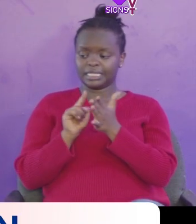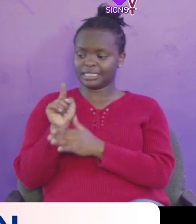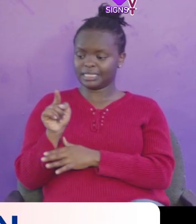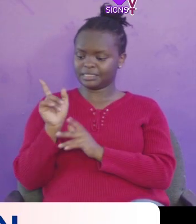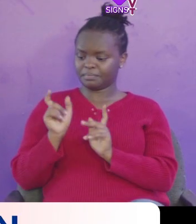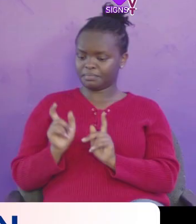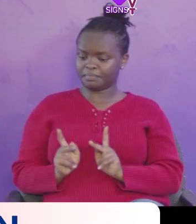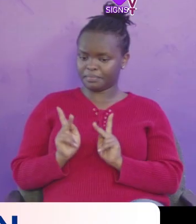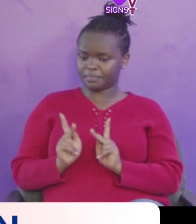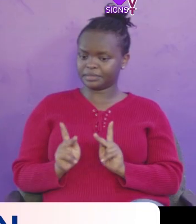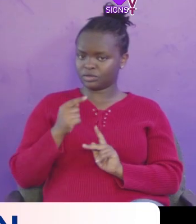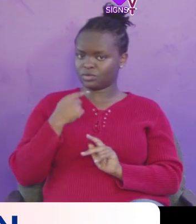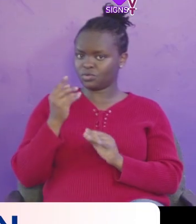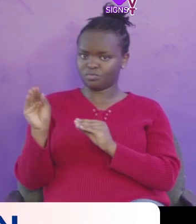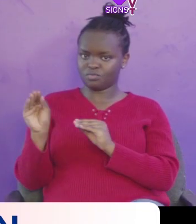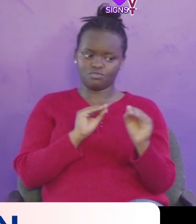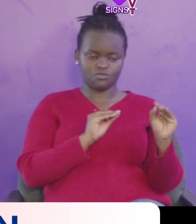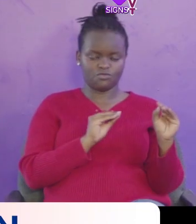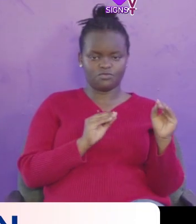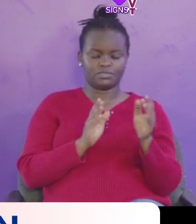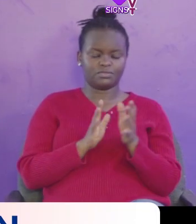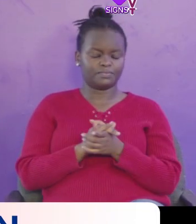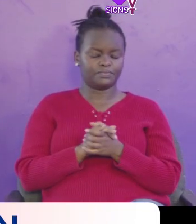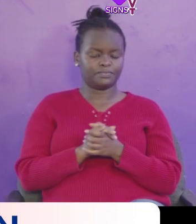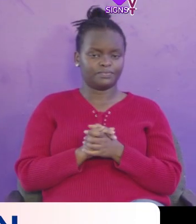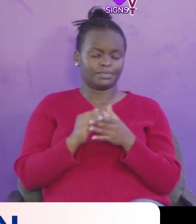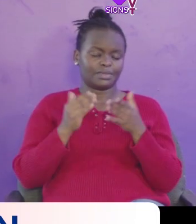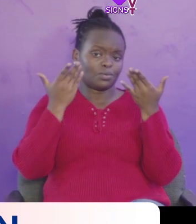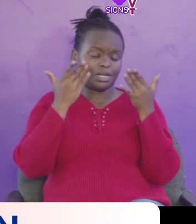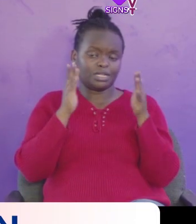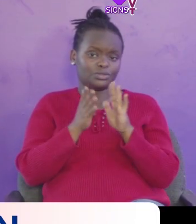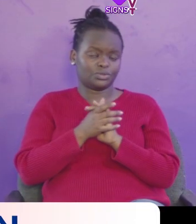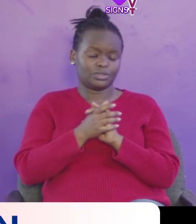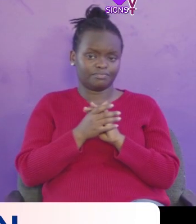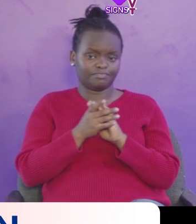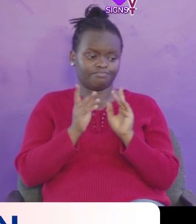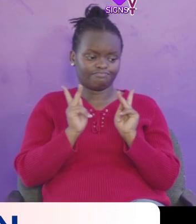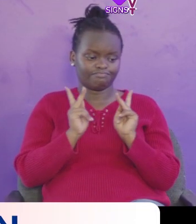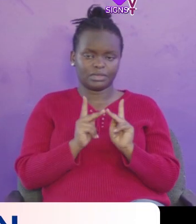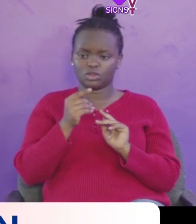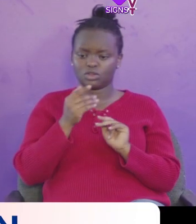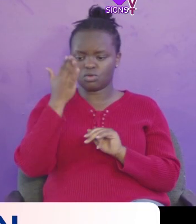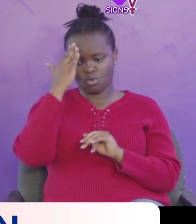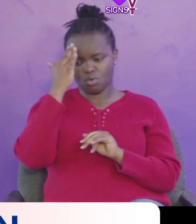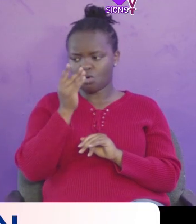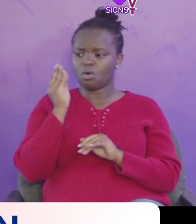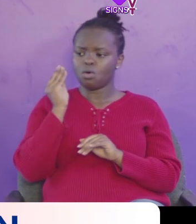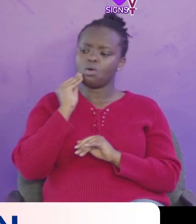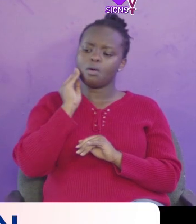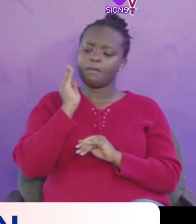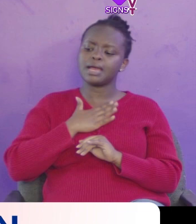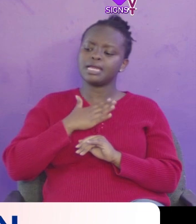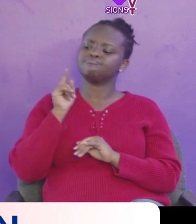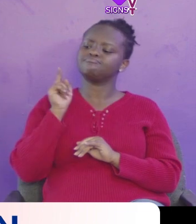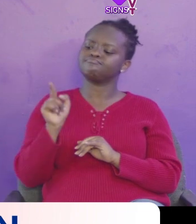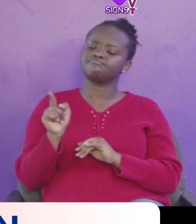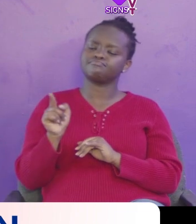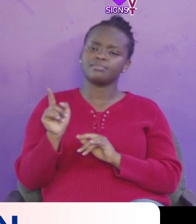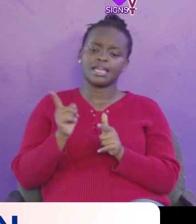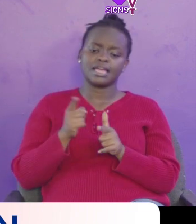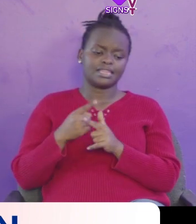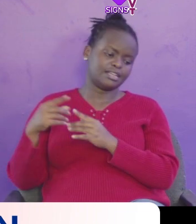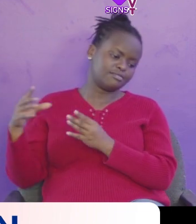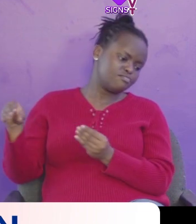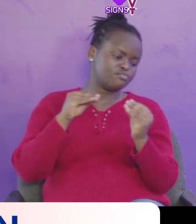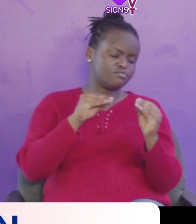hapo, mali alikuwa anajua ni home. Pia resettle mali alikuwa anajua ni home, unampeleka kwa affordable housing. Kisha mpeleka